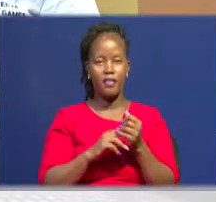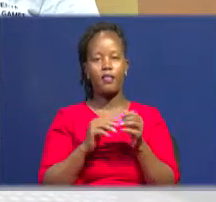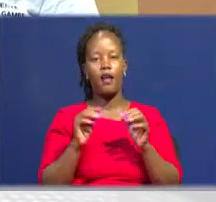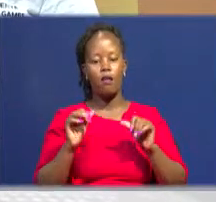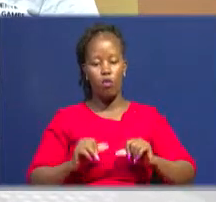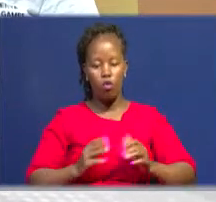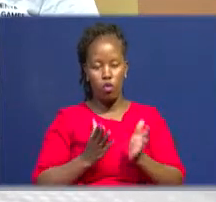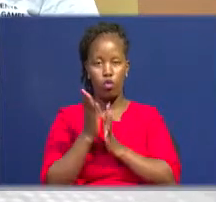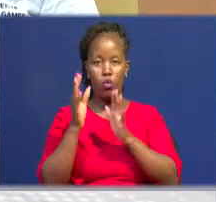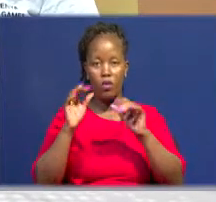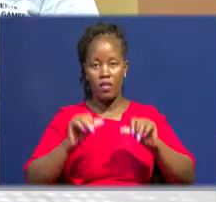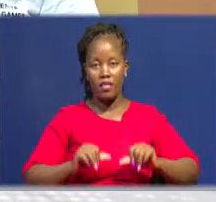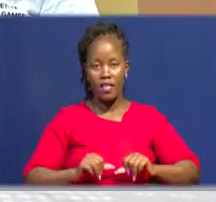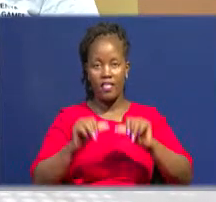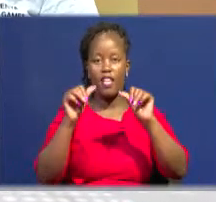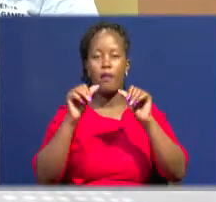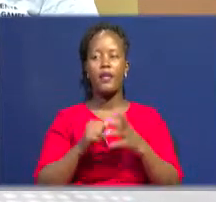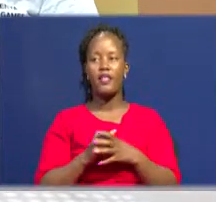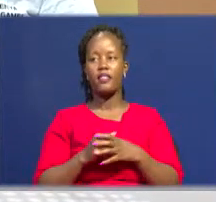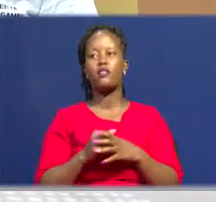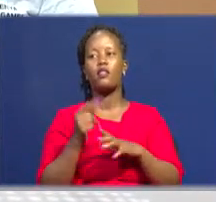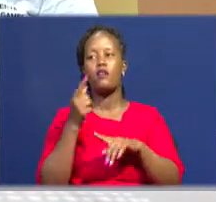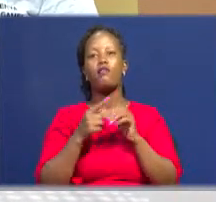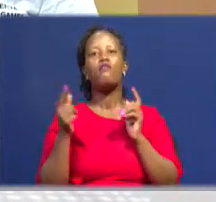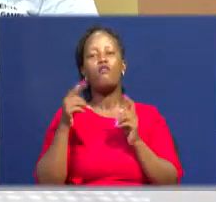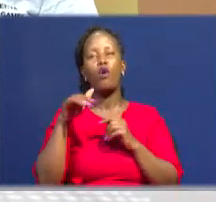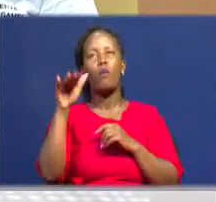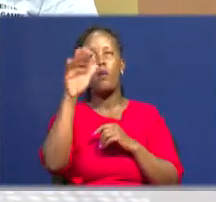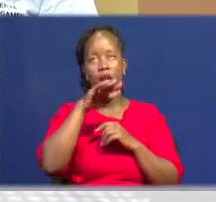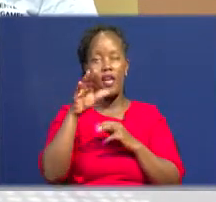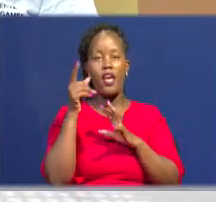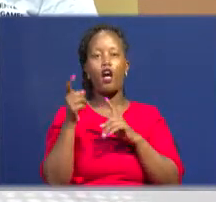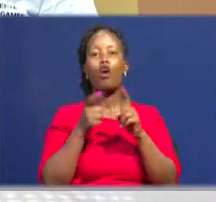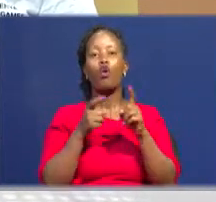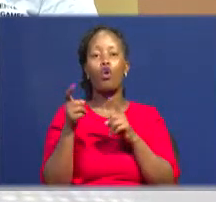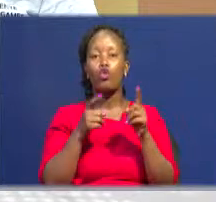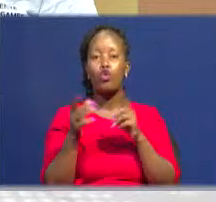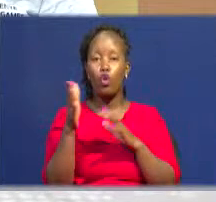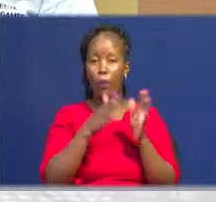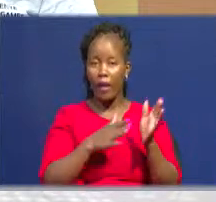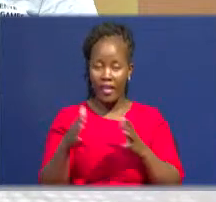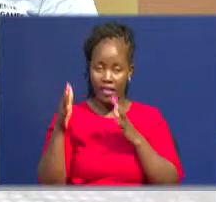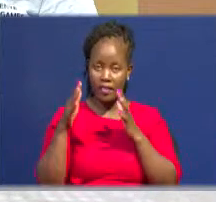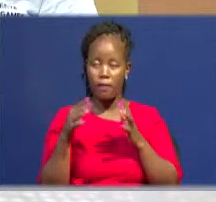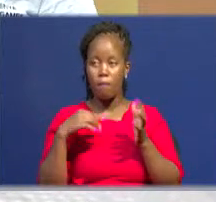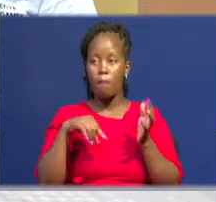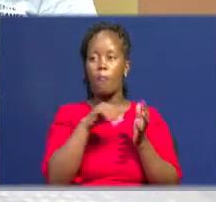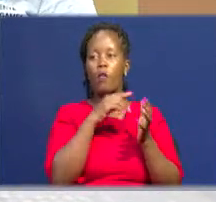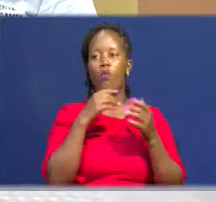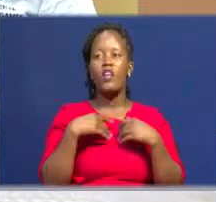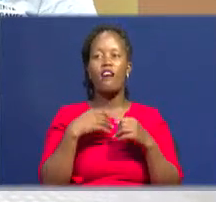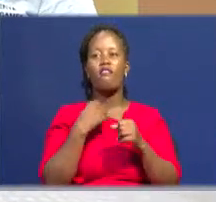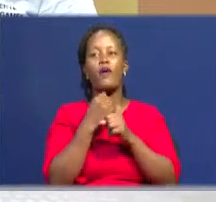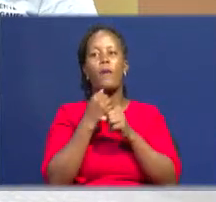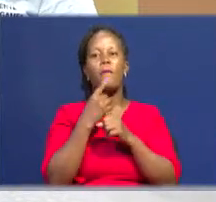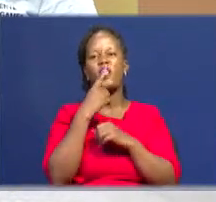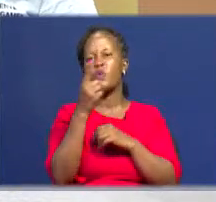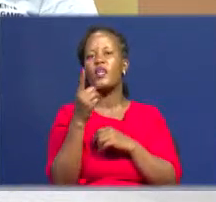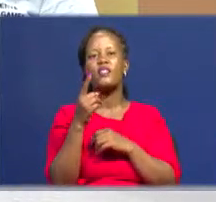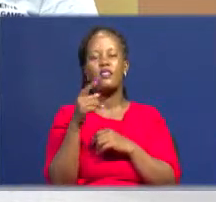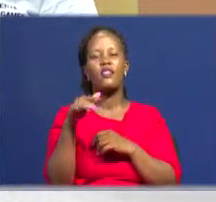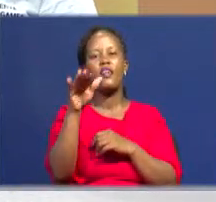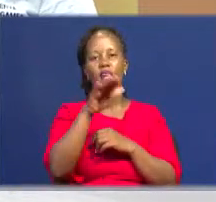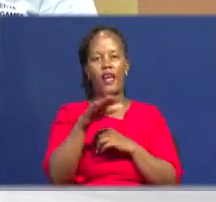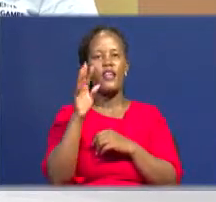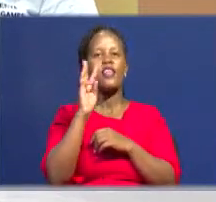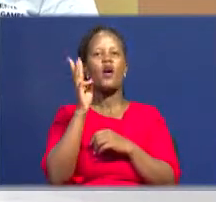sustainability. As Susanna said, on top of the air control measures that we are going to do, we've ensured that the Buntwani waterfront is surrounded